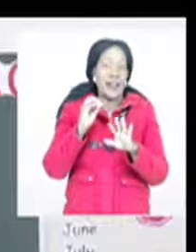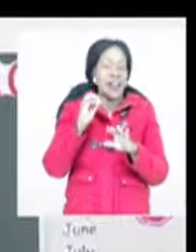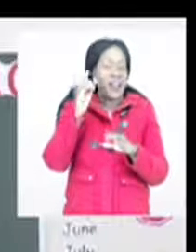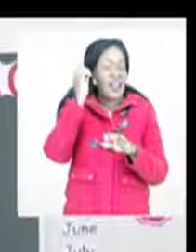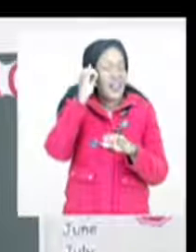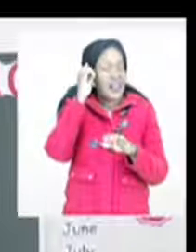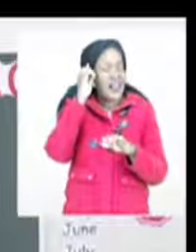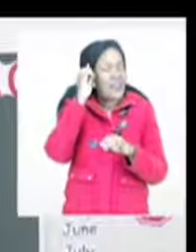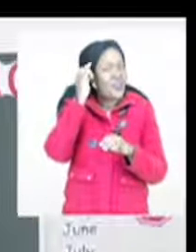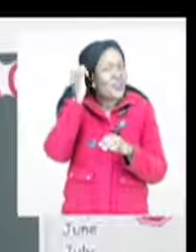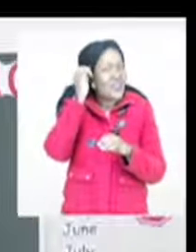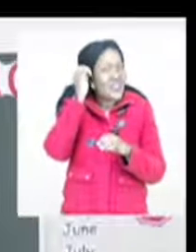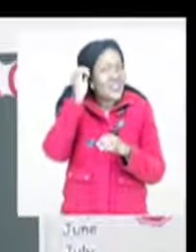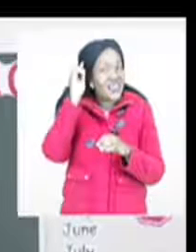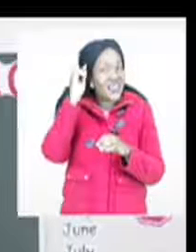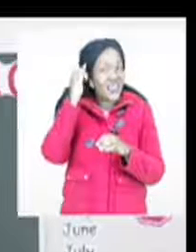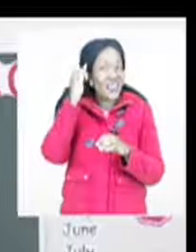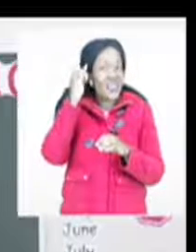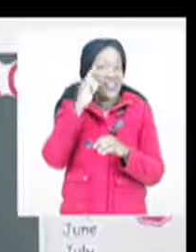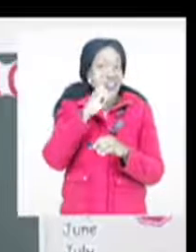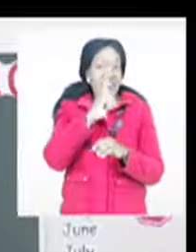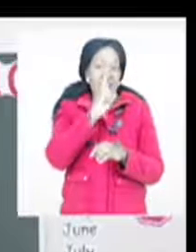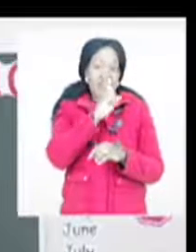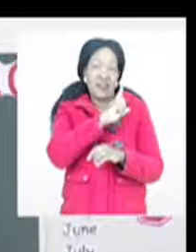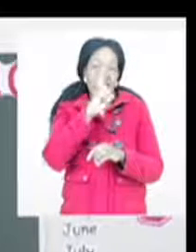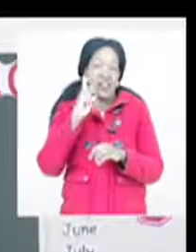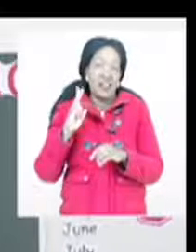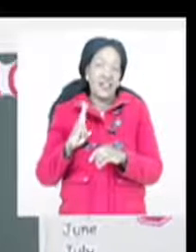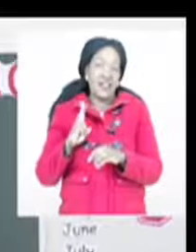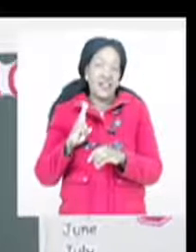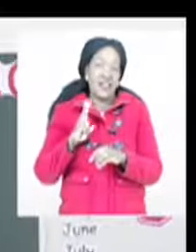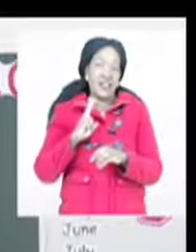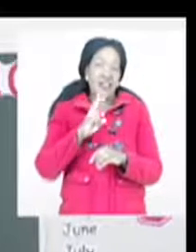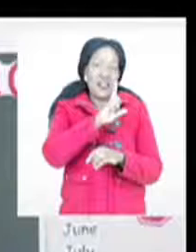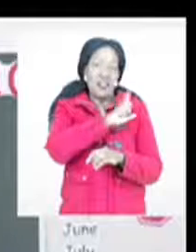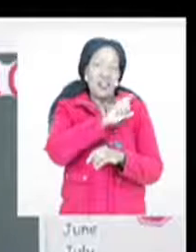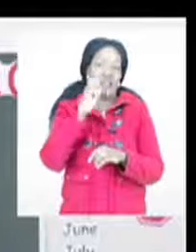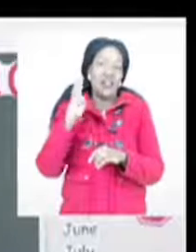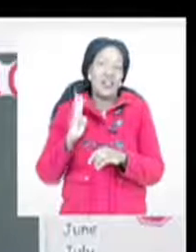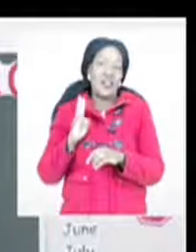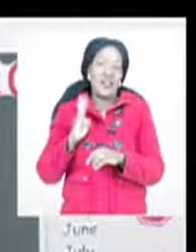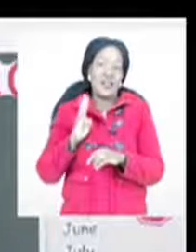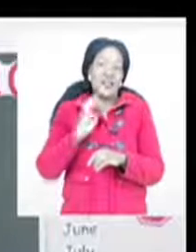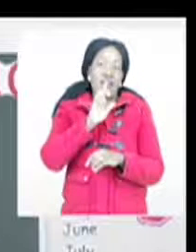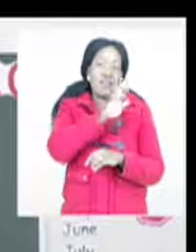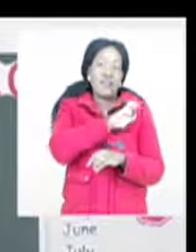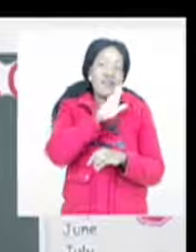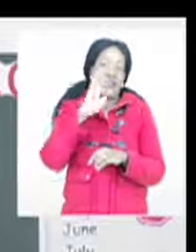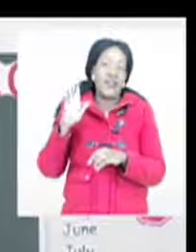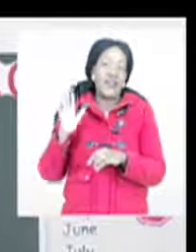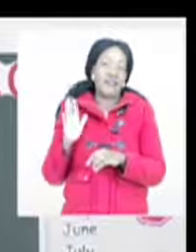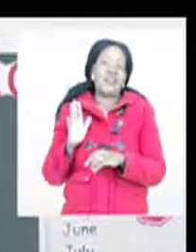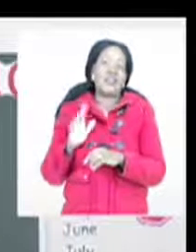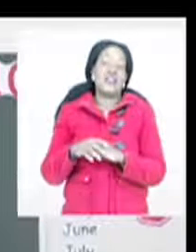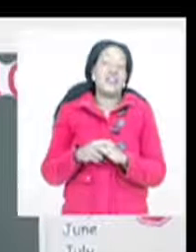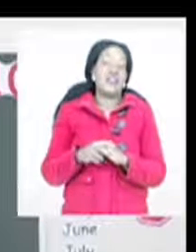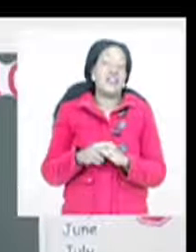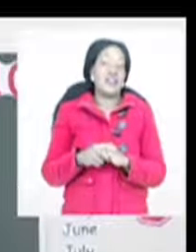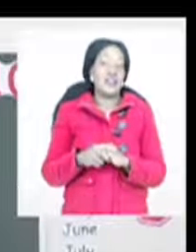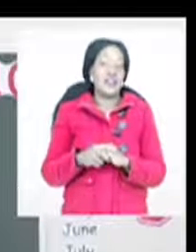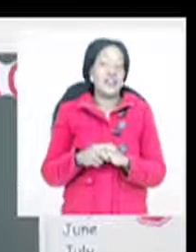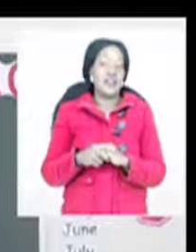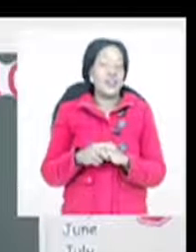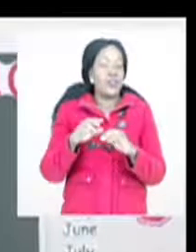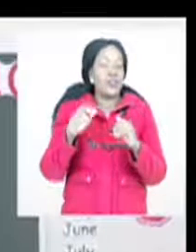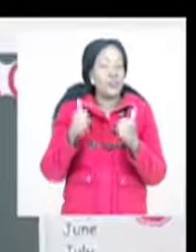here in your mind. 10, 11, 12, 13, 14, 15.